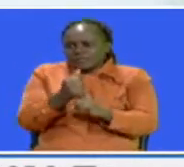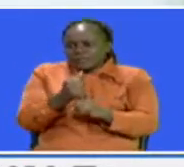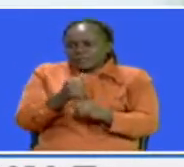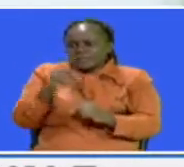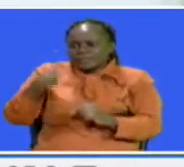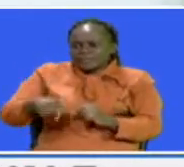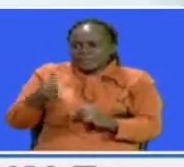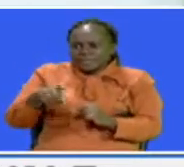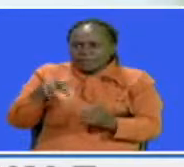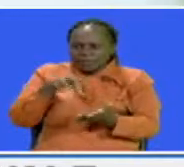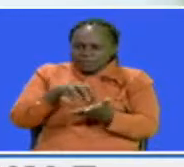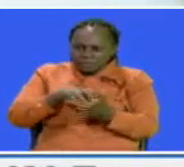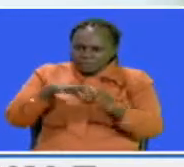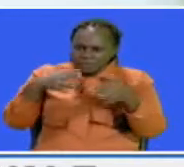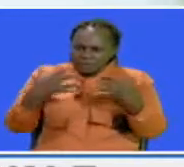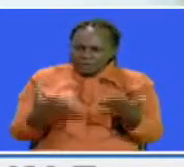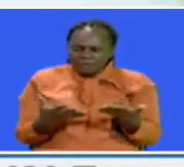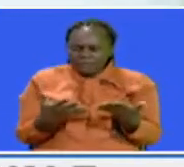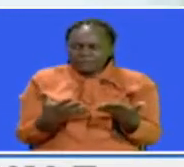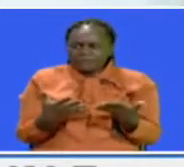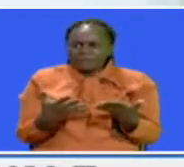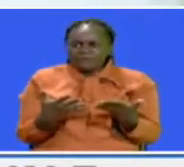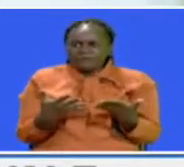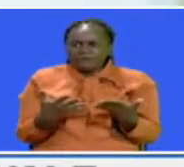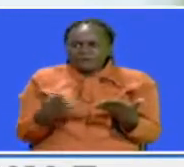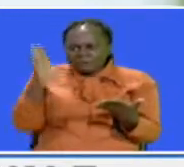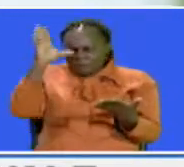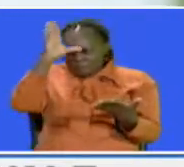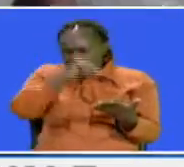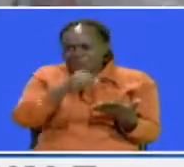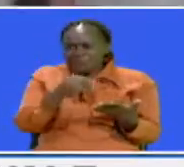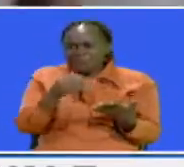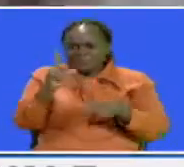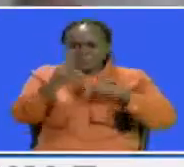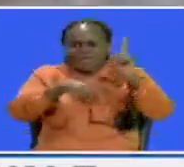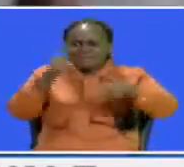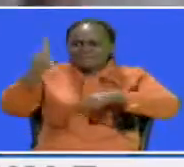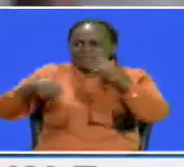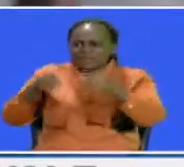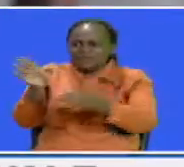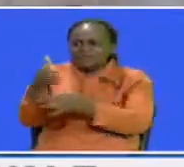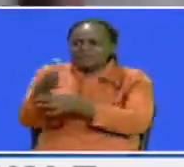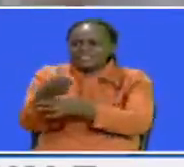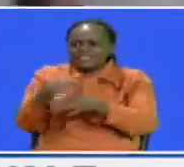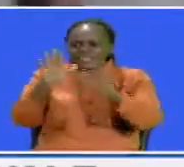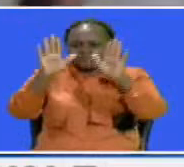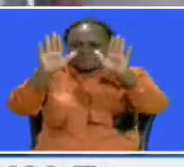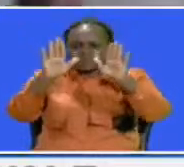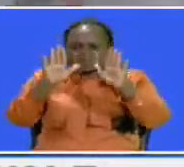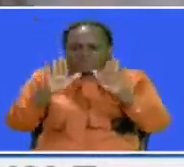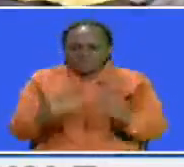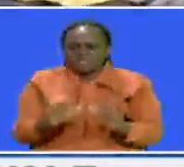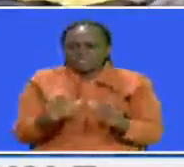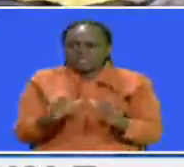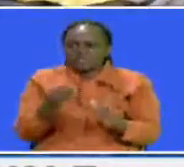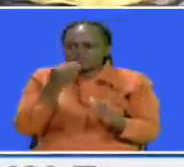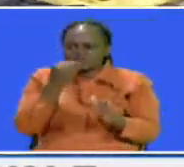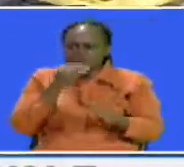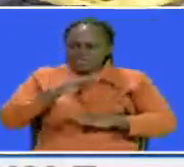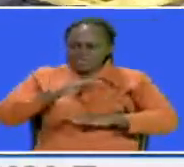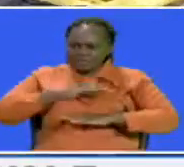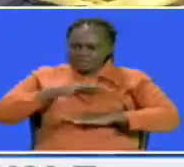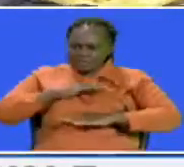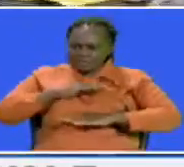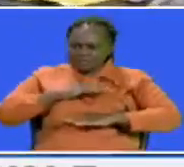that mineral, or lack of dietary diversity. The fish plays a pivotal role in food